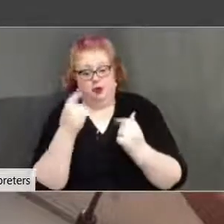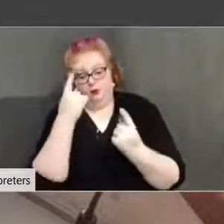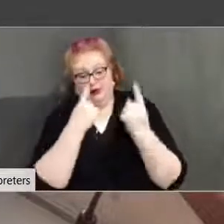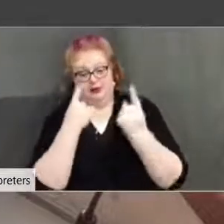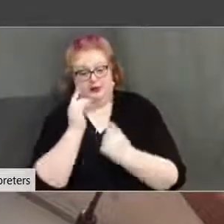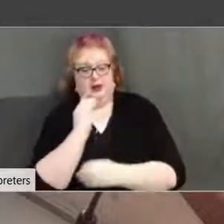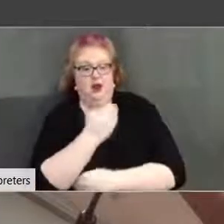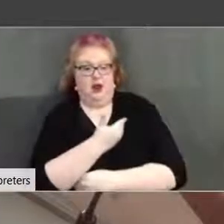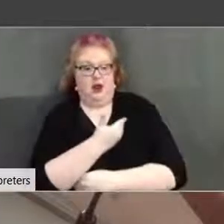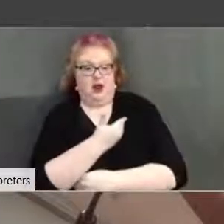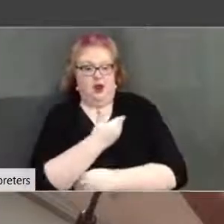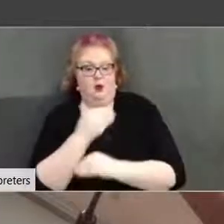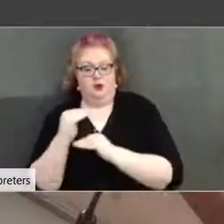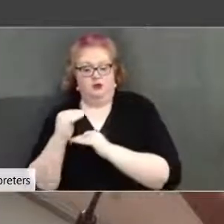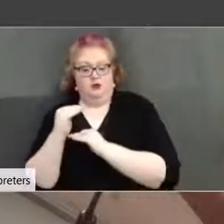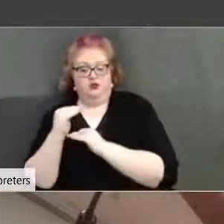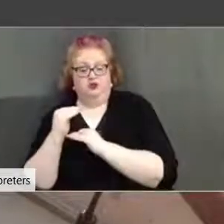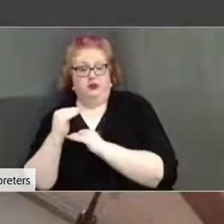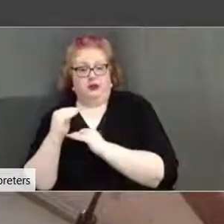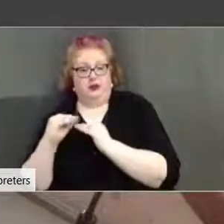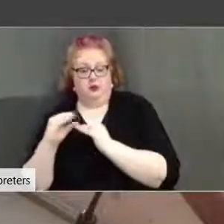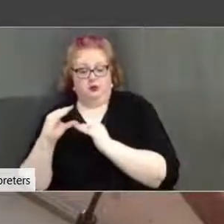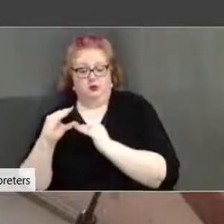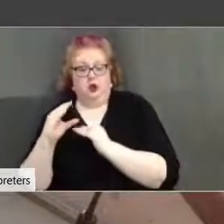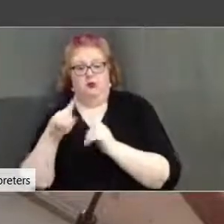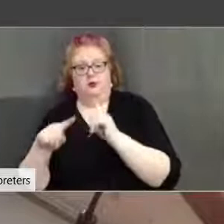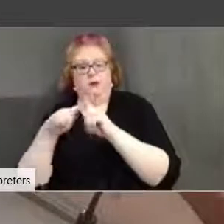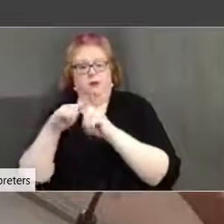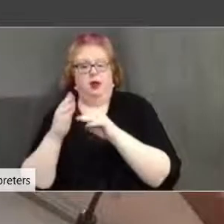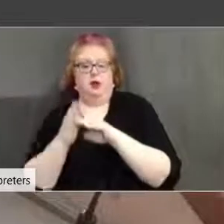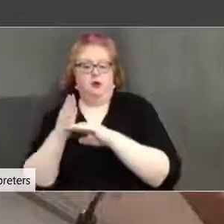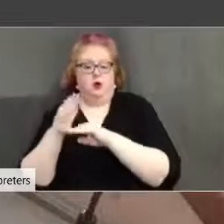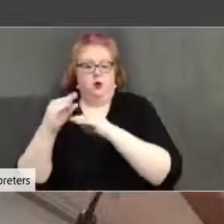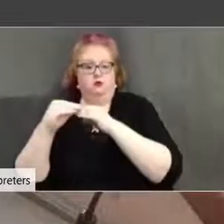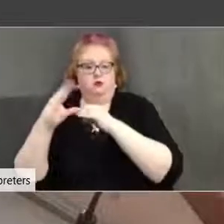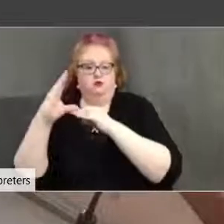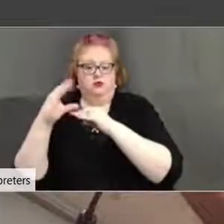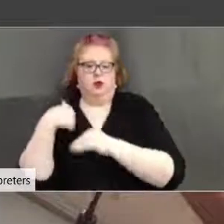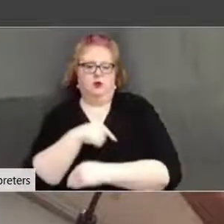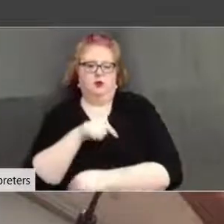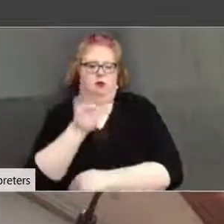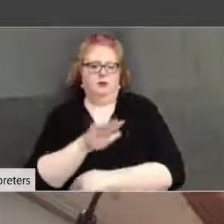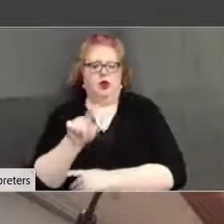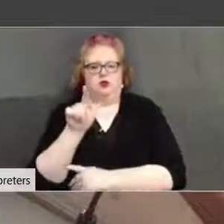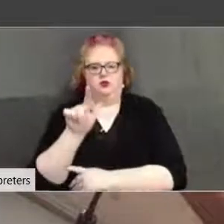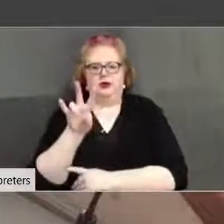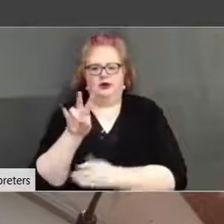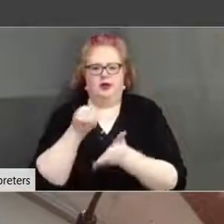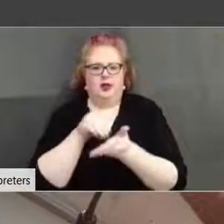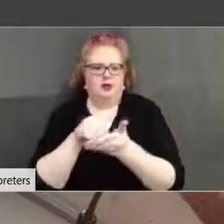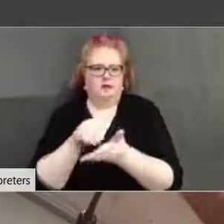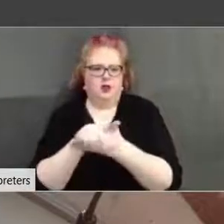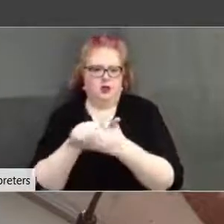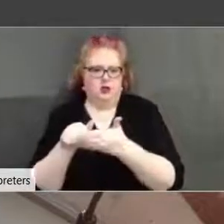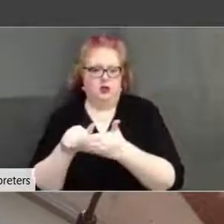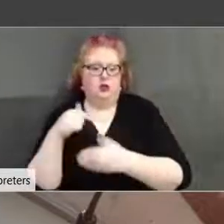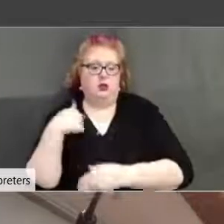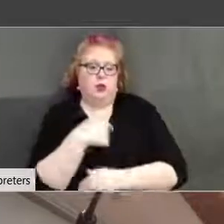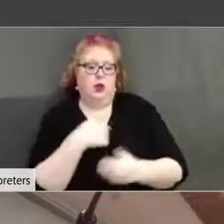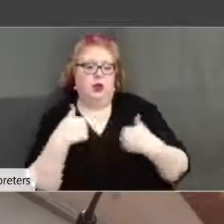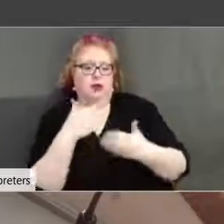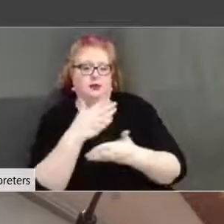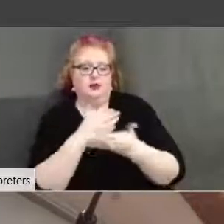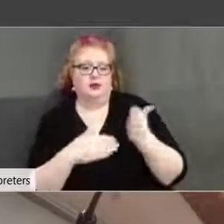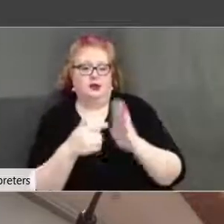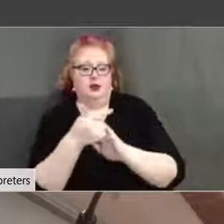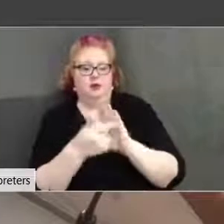additional reserve, we're somewhere around $27 million. We do have some legislative requirements of what numbers we have to keep and